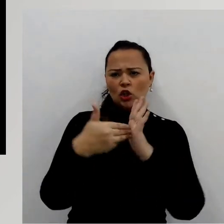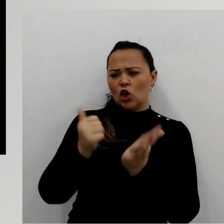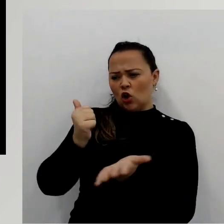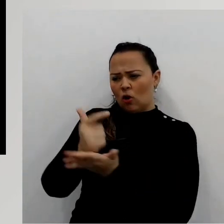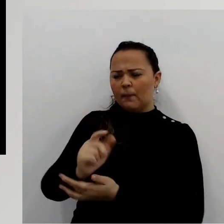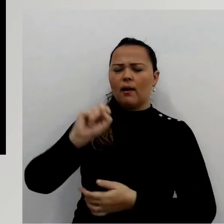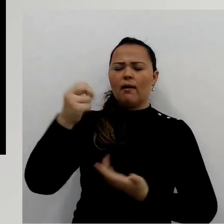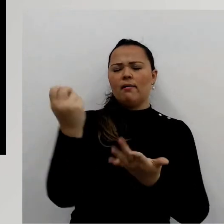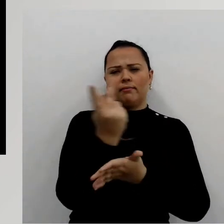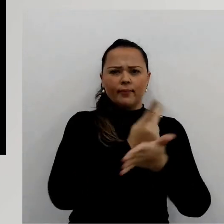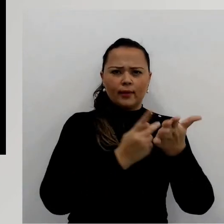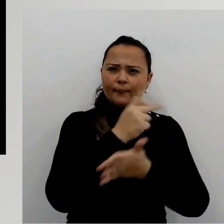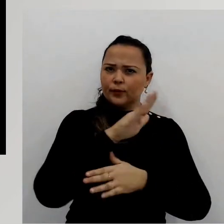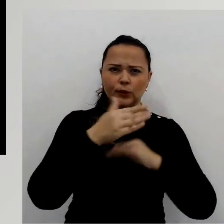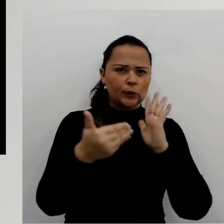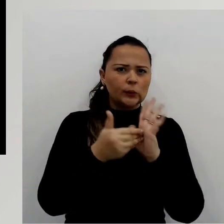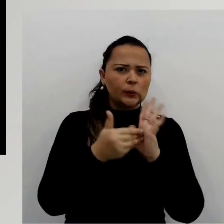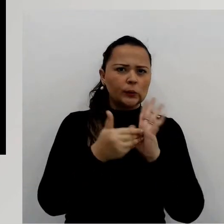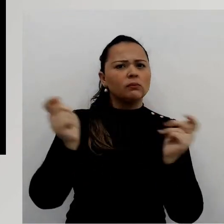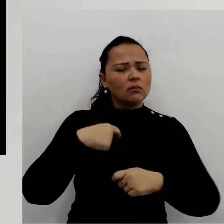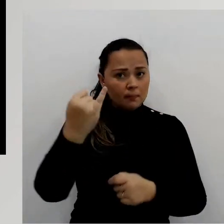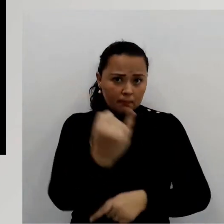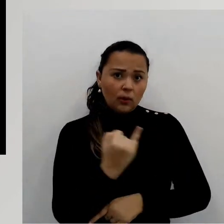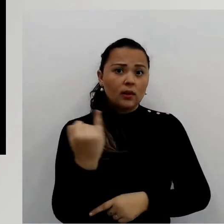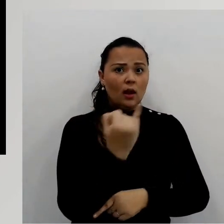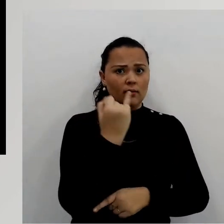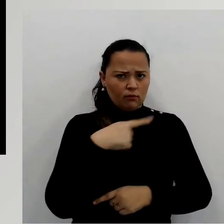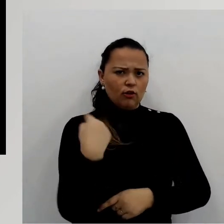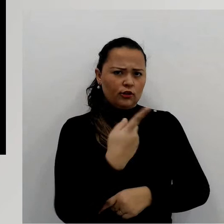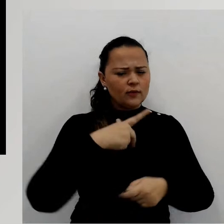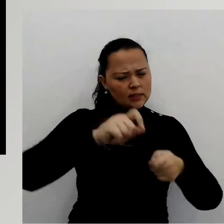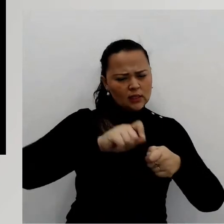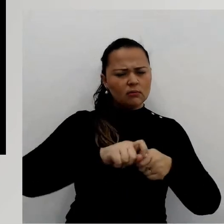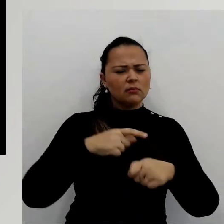now we're starting to see the growth in fabric printing.